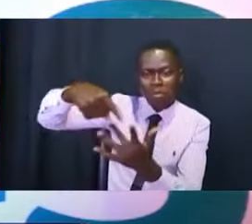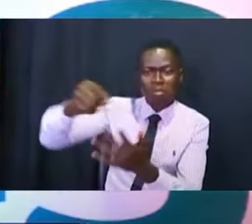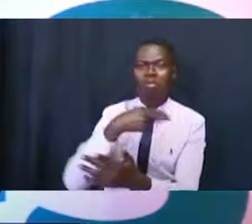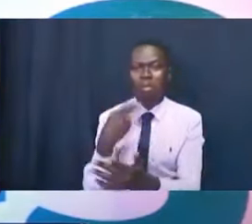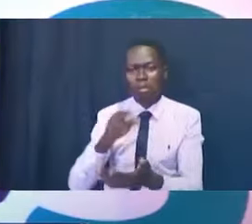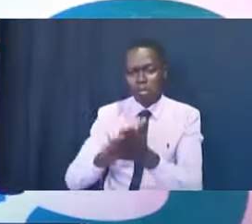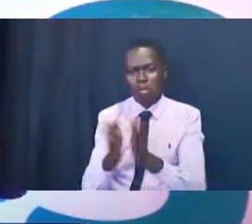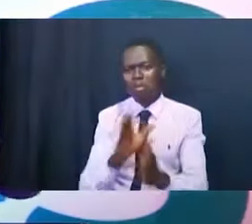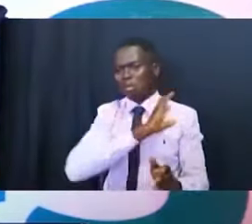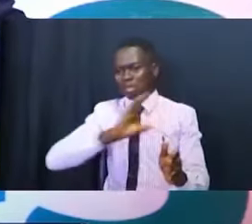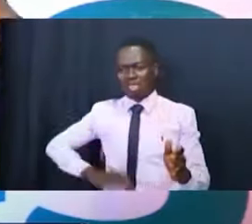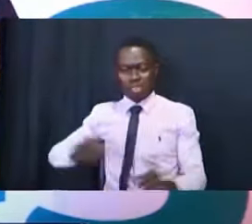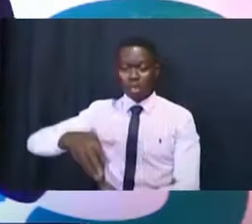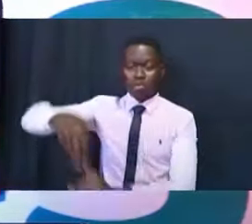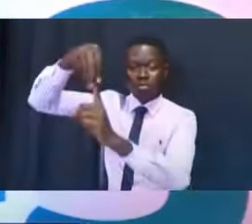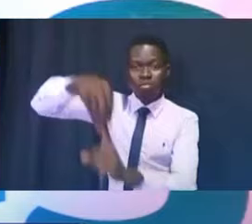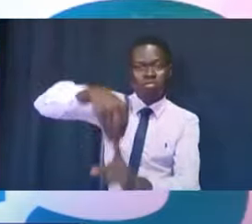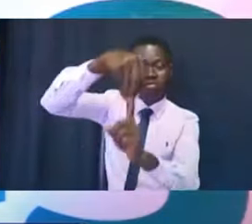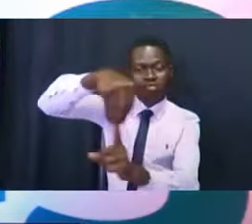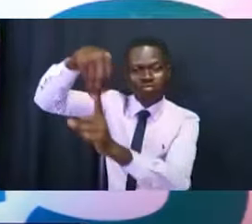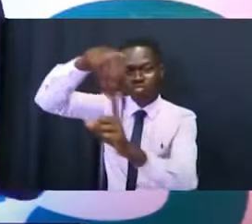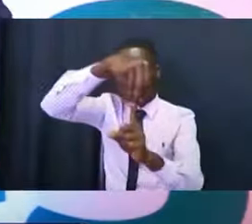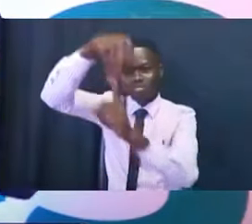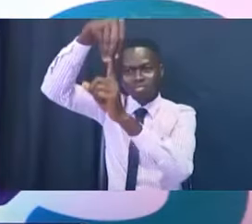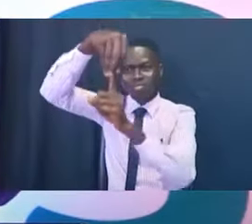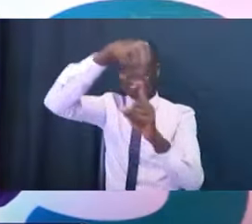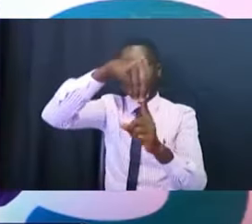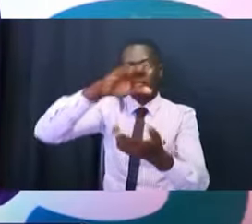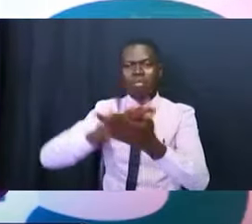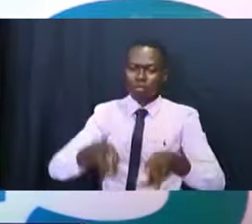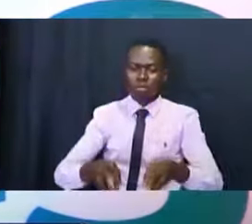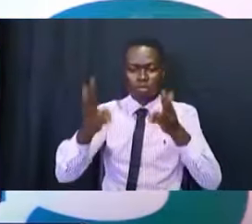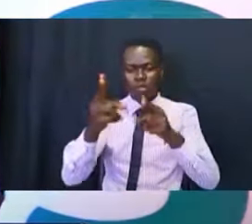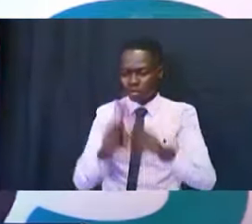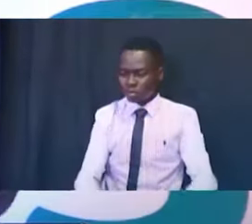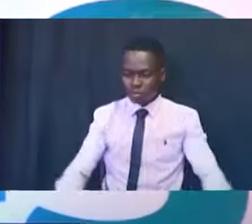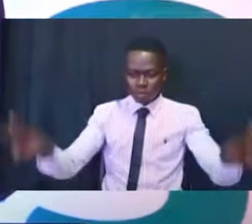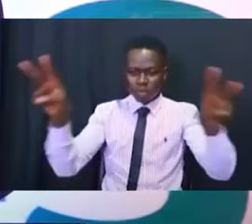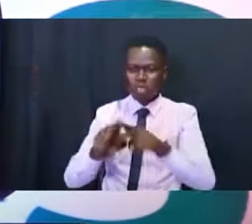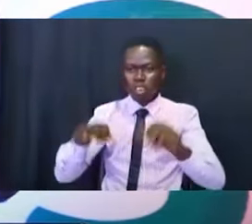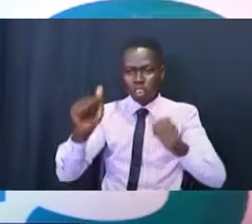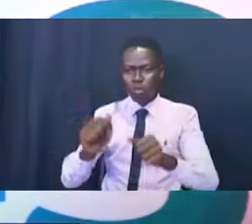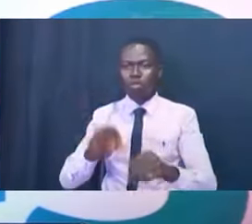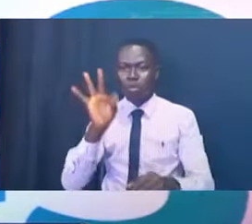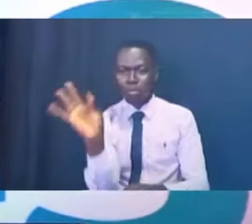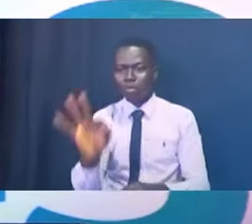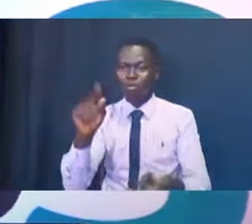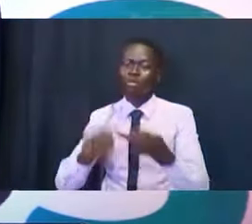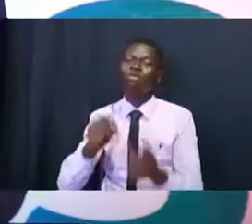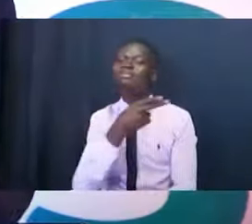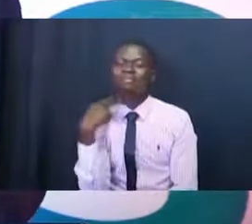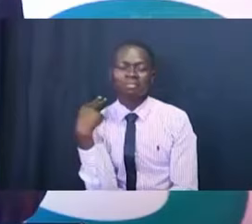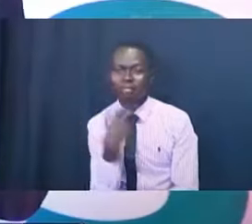Christians Tred set myself higher standards higher standards that I'll Pastor the pastors when pastors